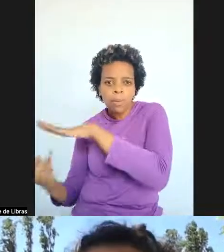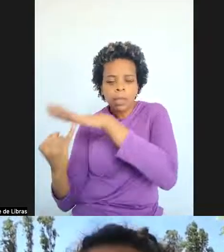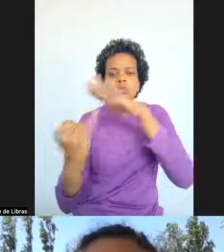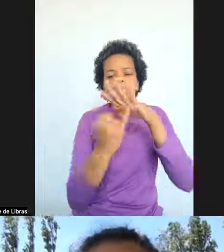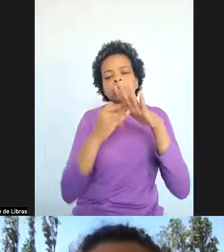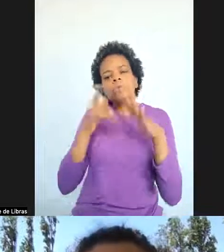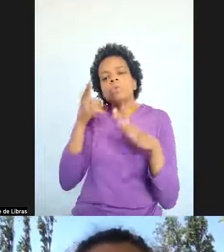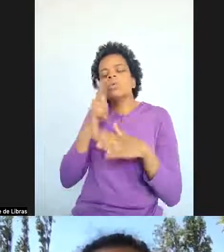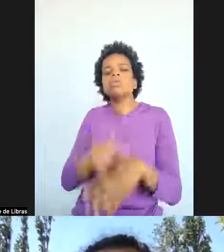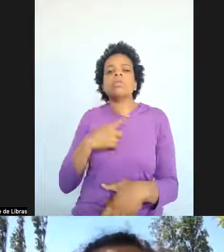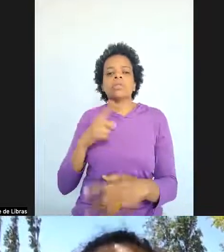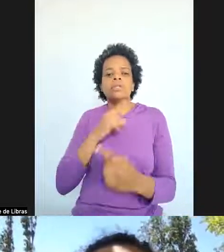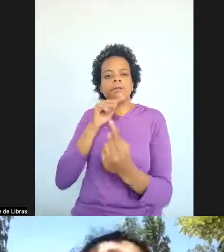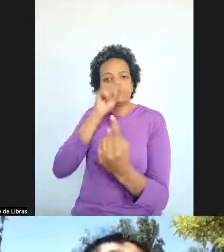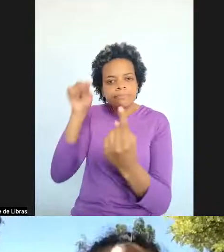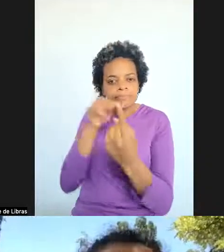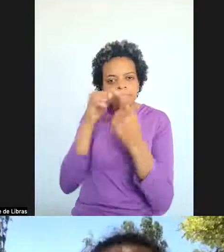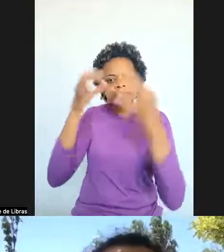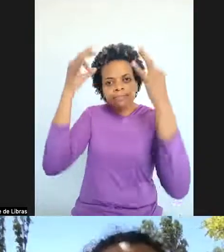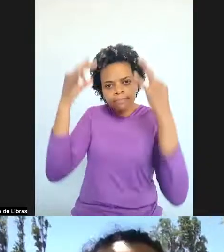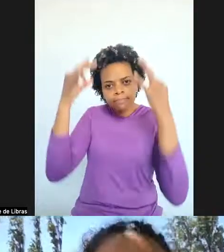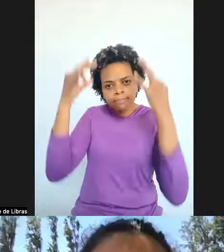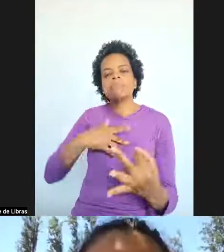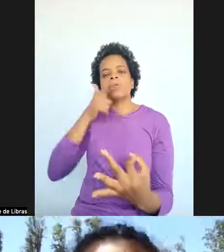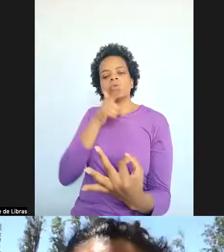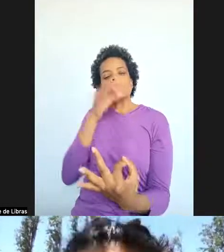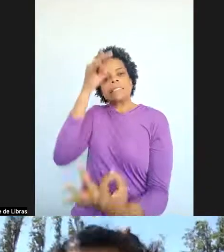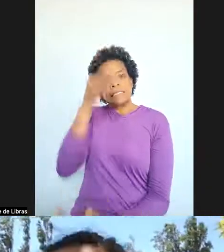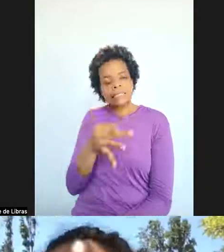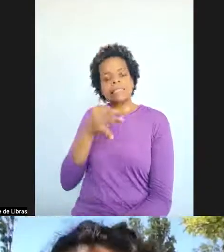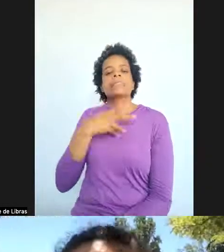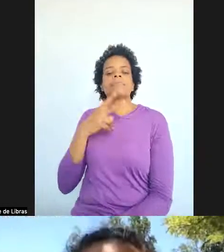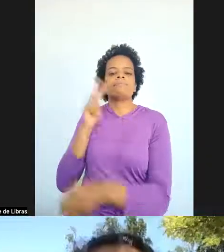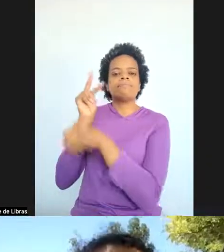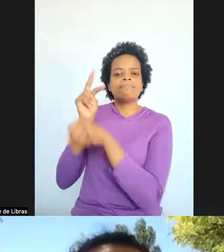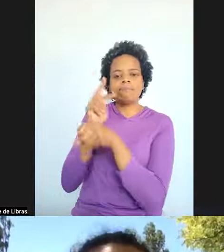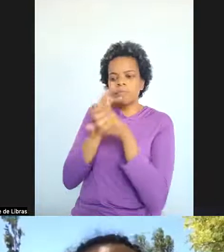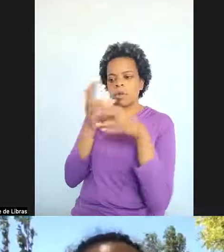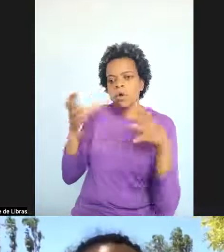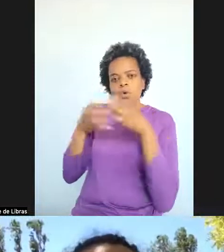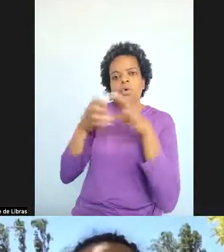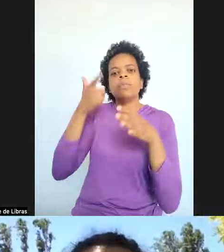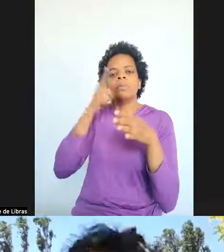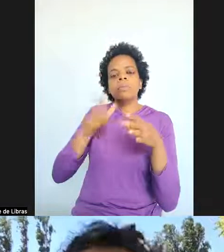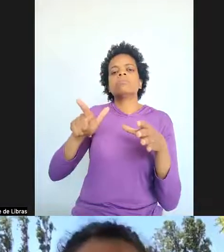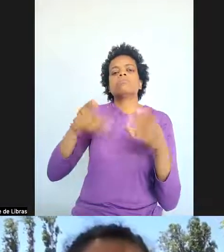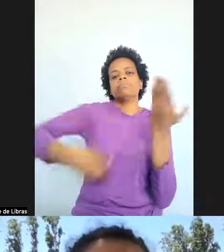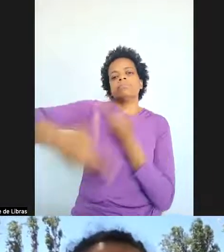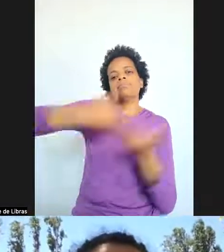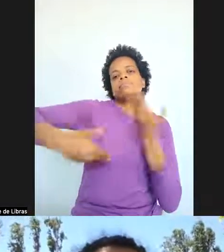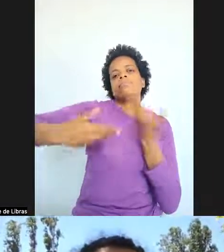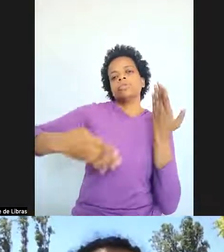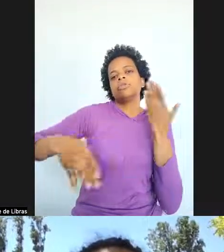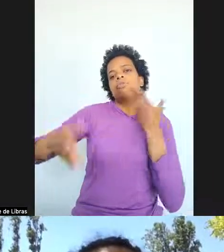these institutions to achieve effective results for the conservation in a joint and collaborative